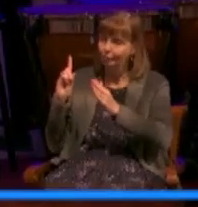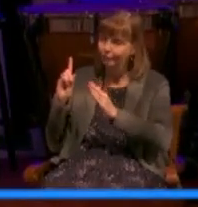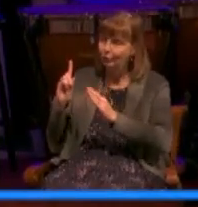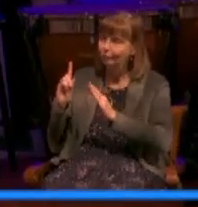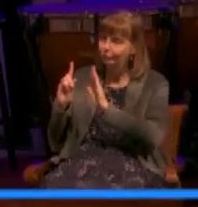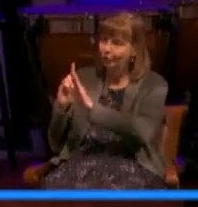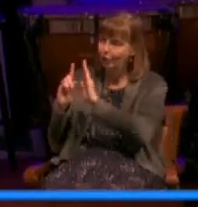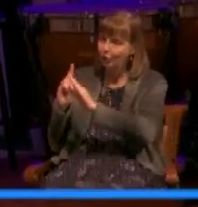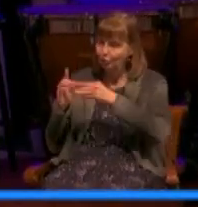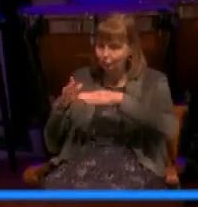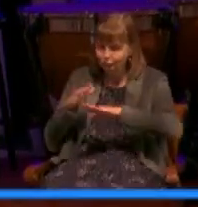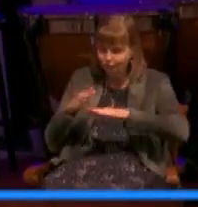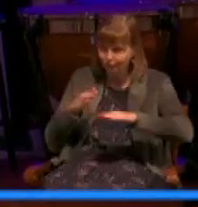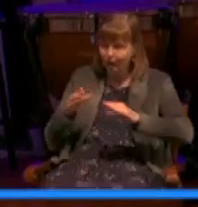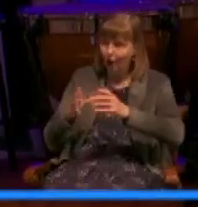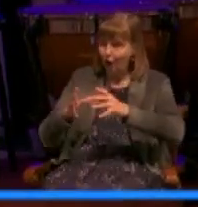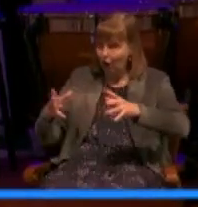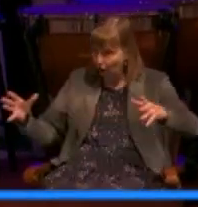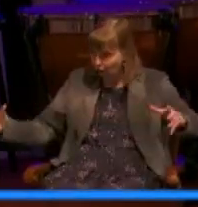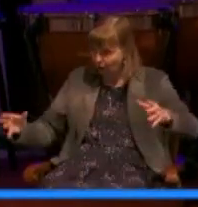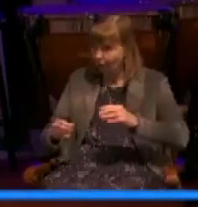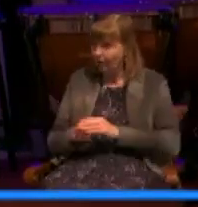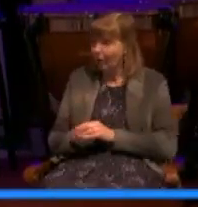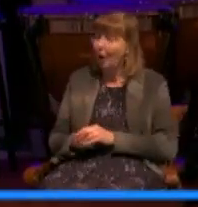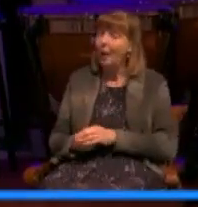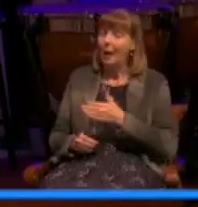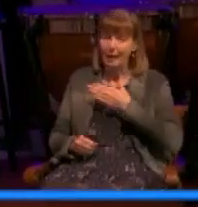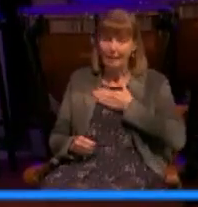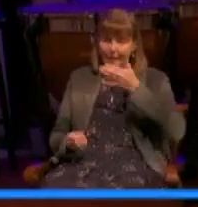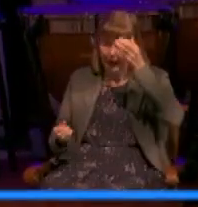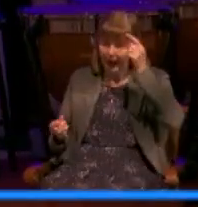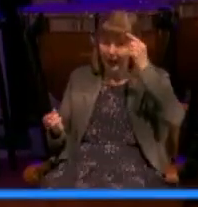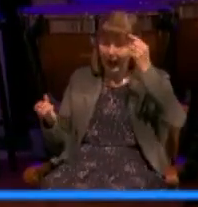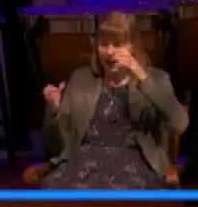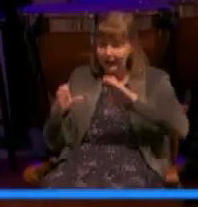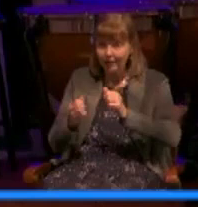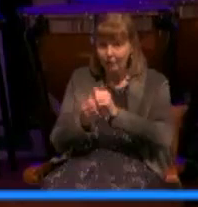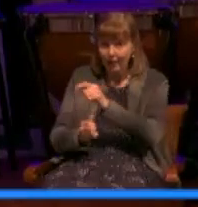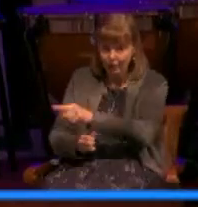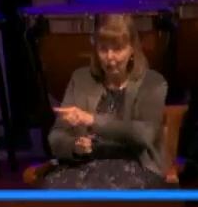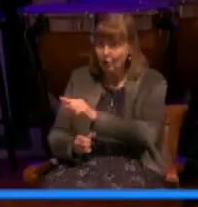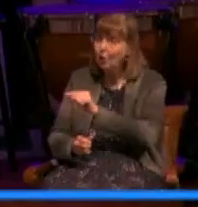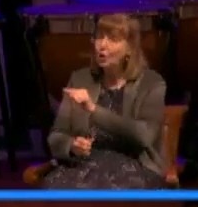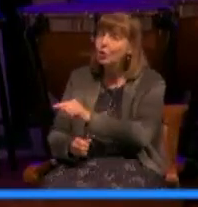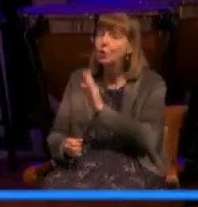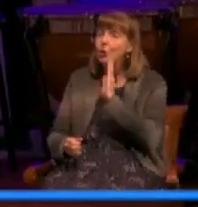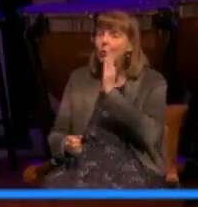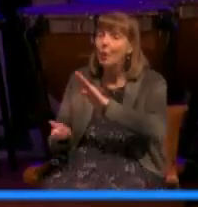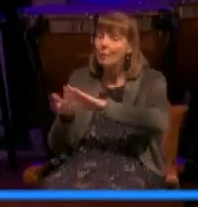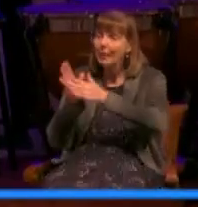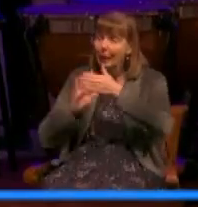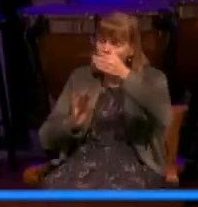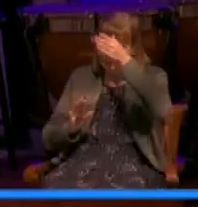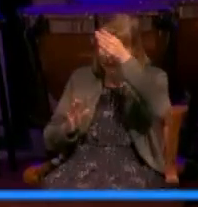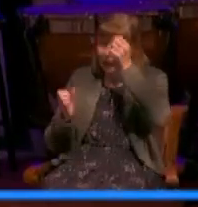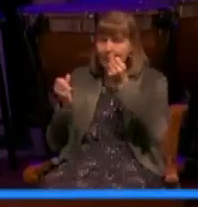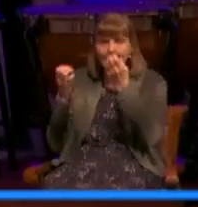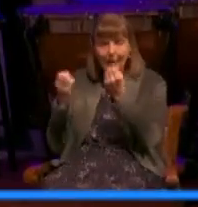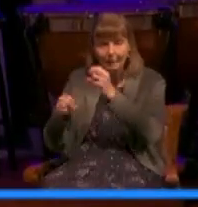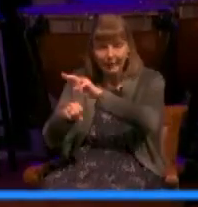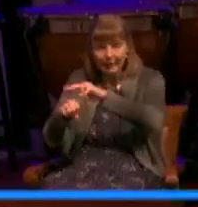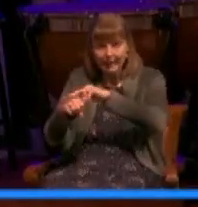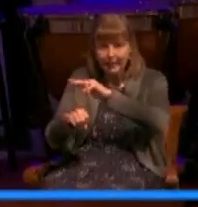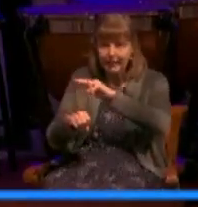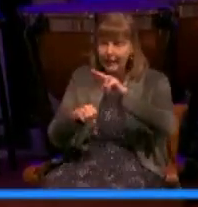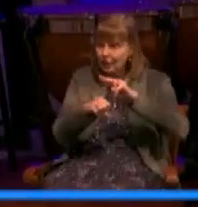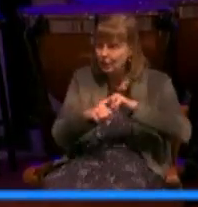behold, my covenant is with you, and you shall be the father of a multitude of nations. No longer shall your name be called Abram, but